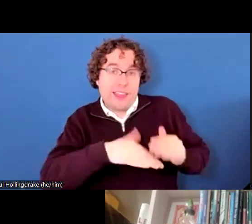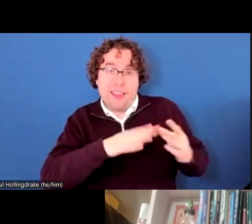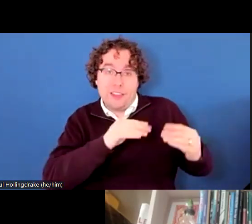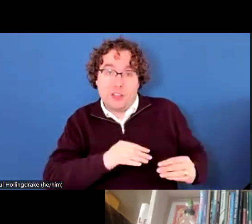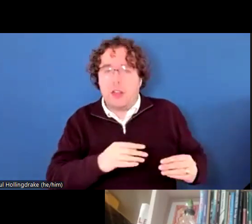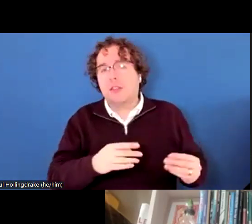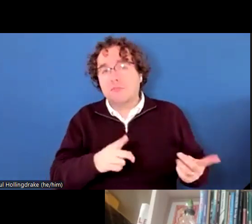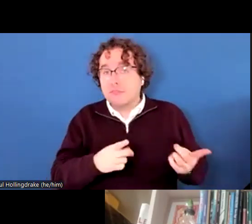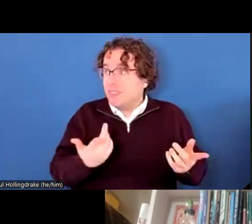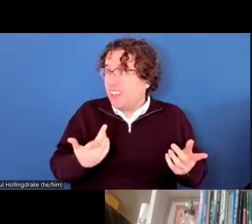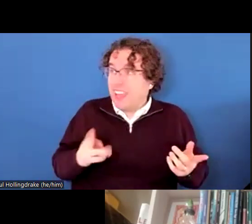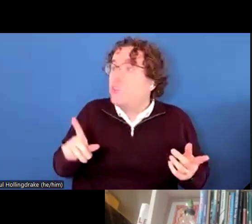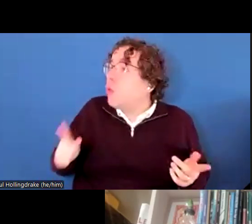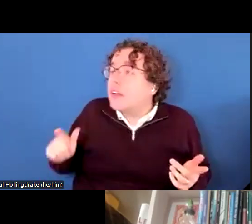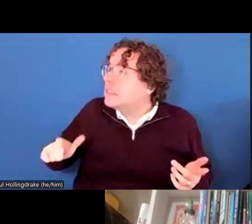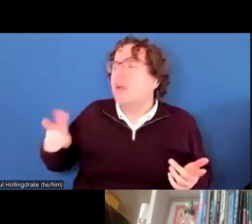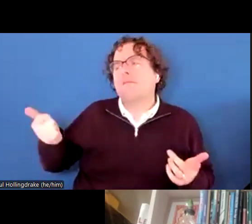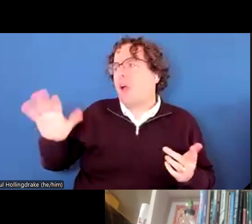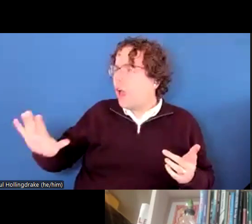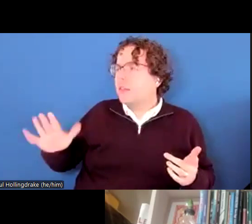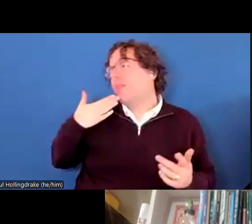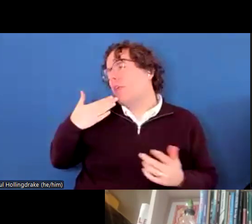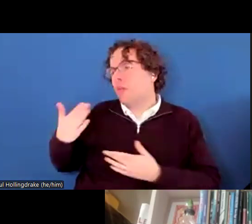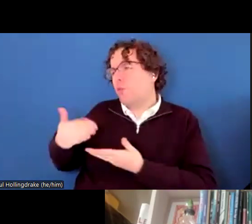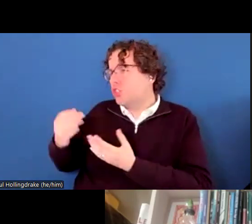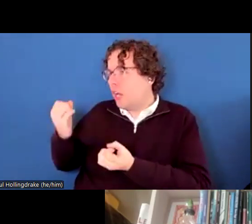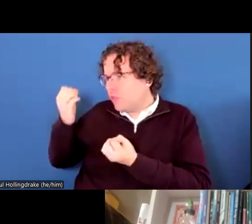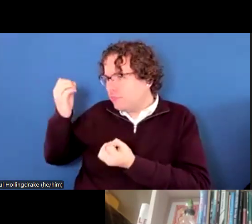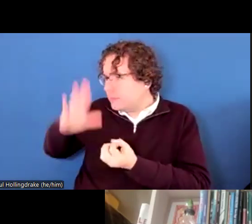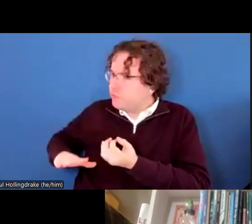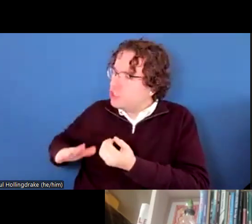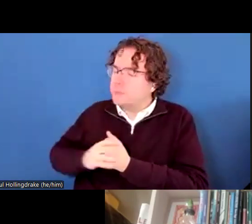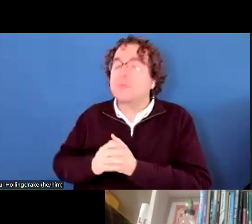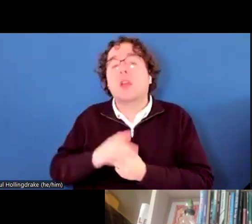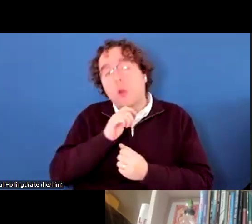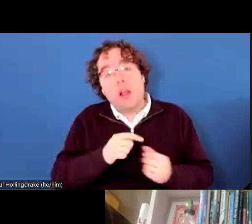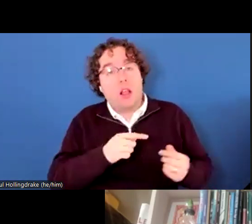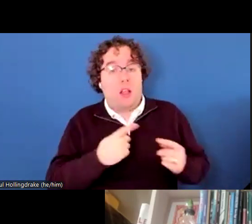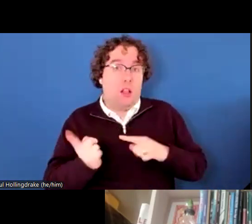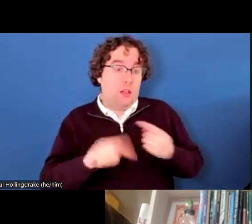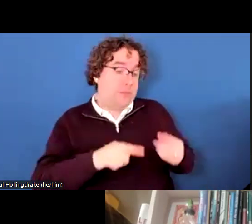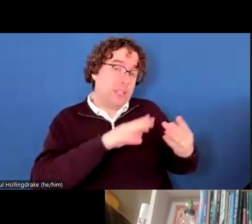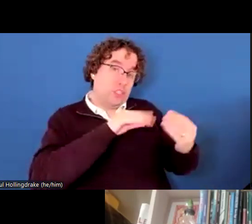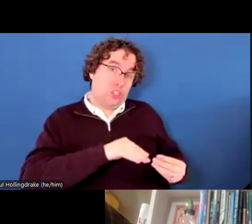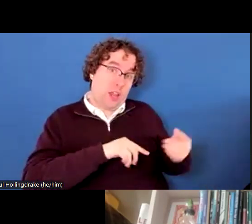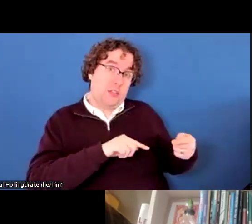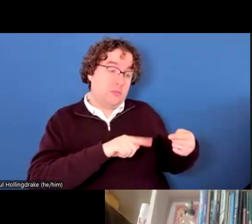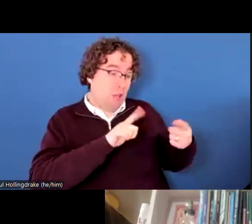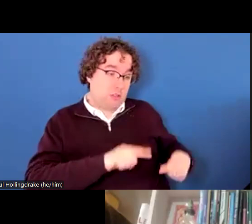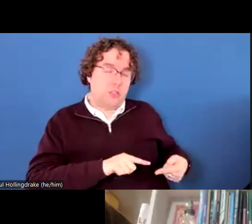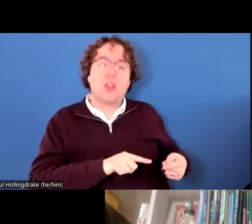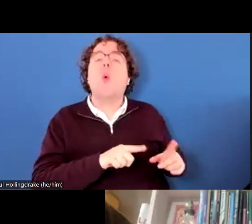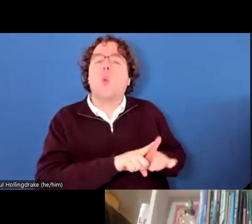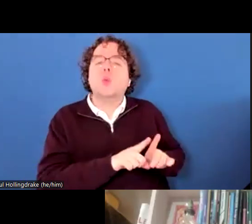sharing your insights. I'm now going to move to answer questions in the chat. We also had some questions submitted